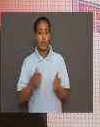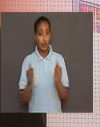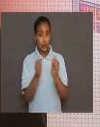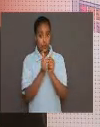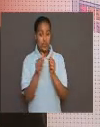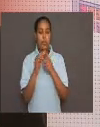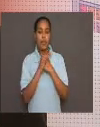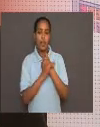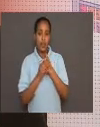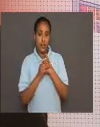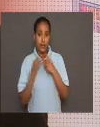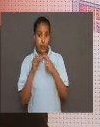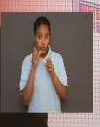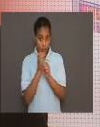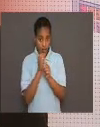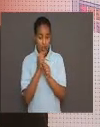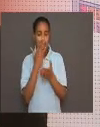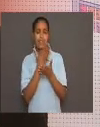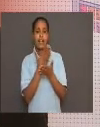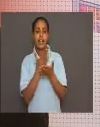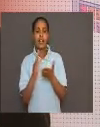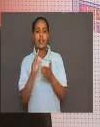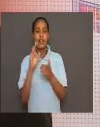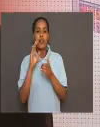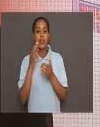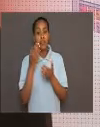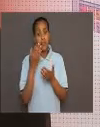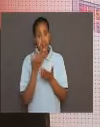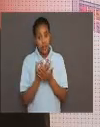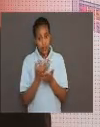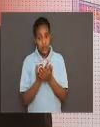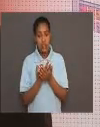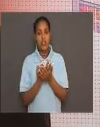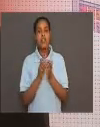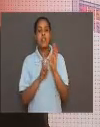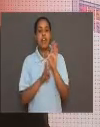within minerals to make extraction financially viable.